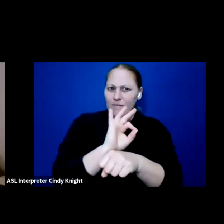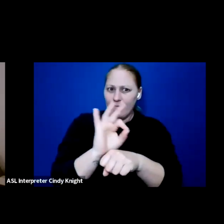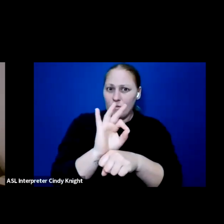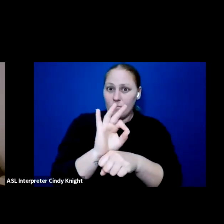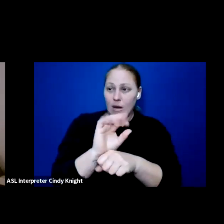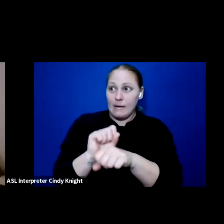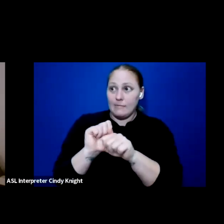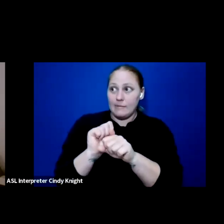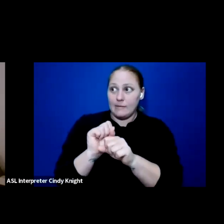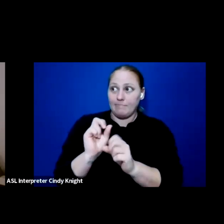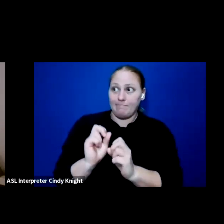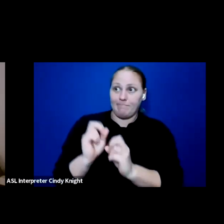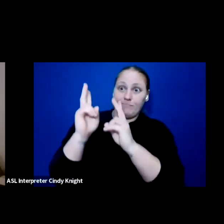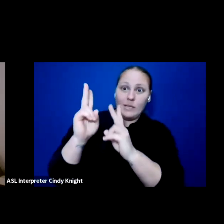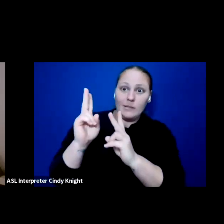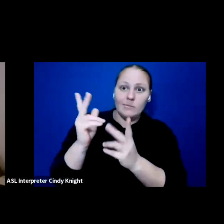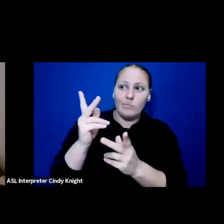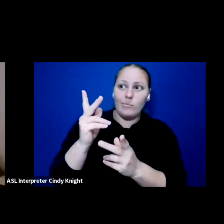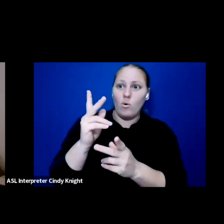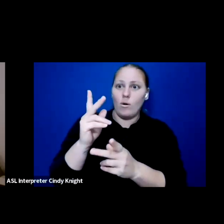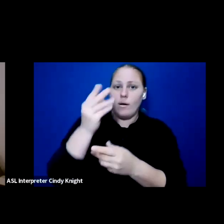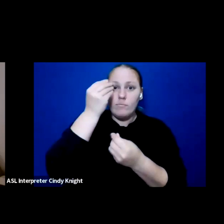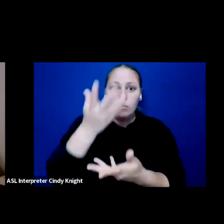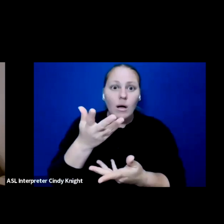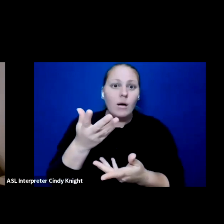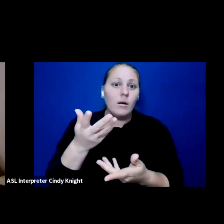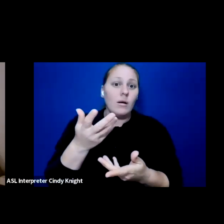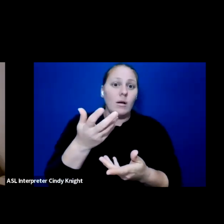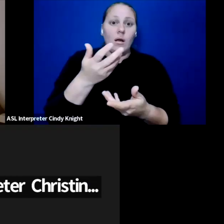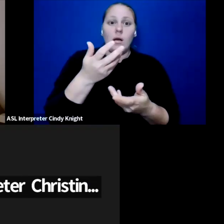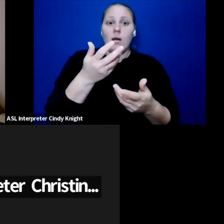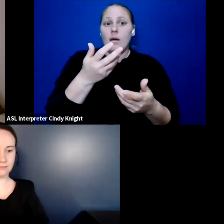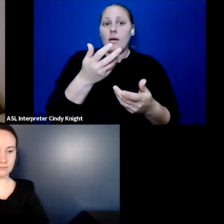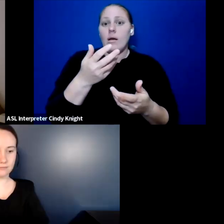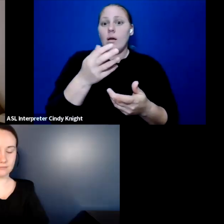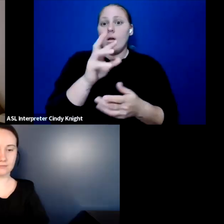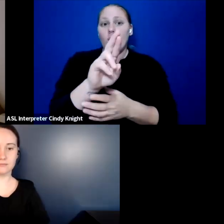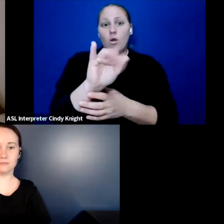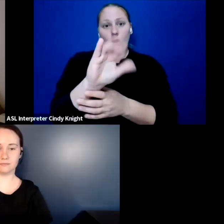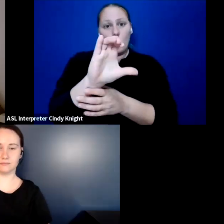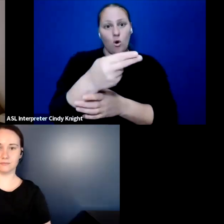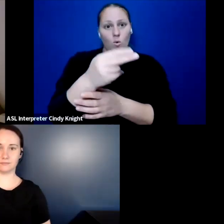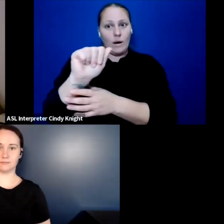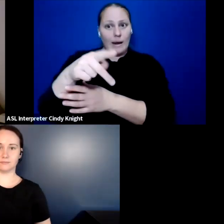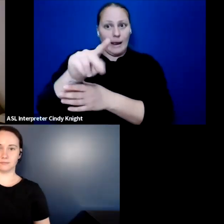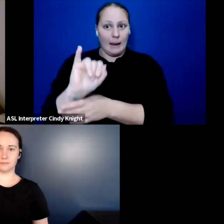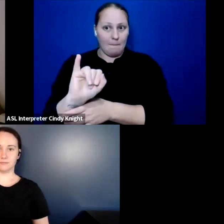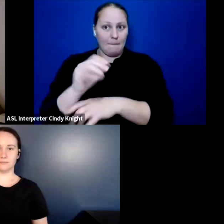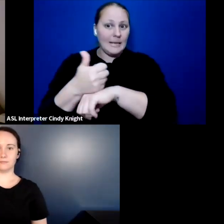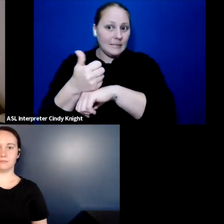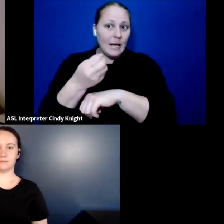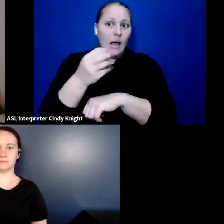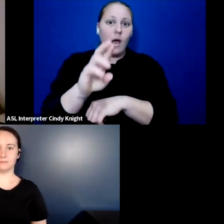out. Export features, a rich API set, or that application programming